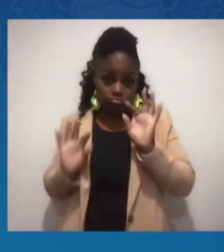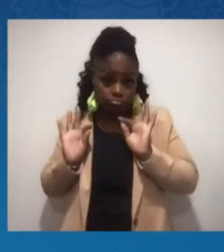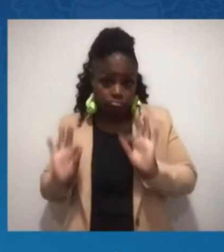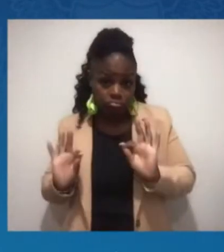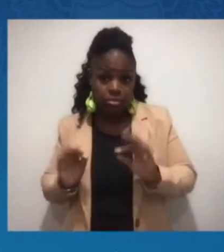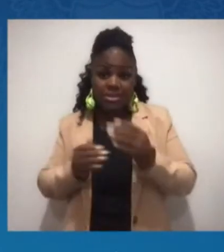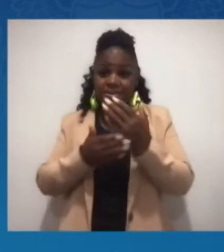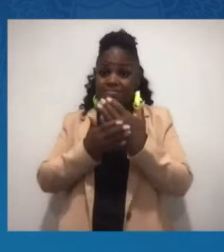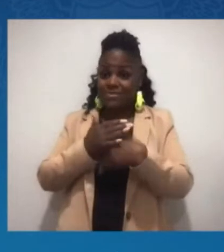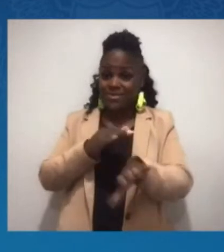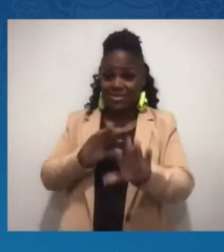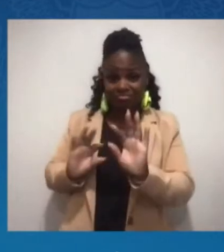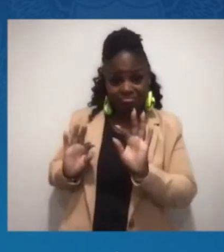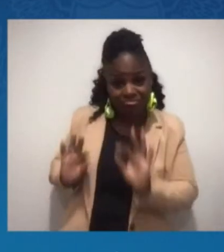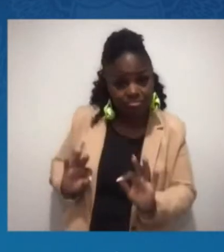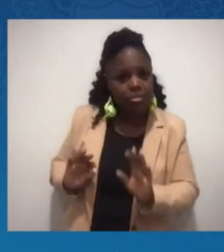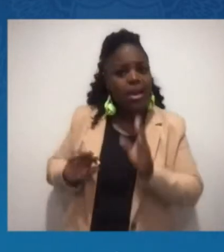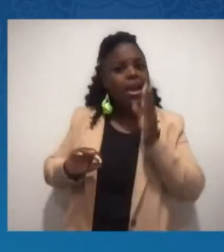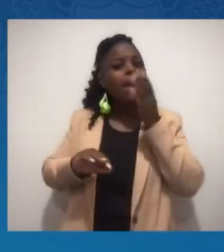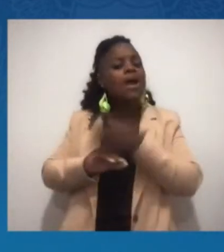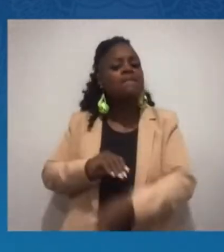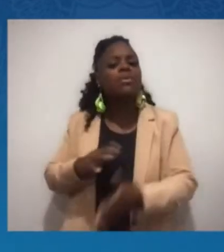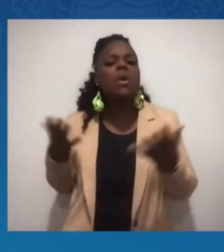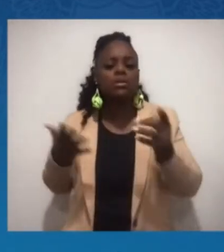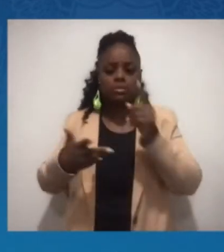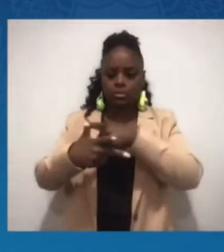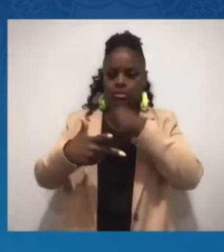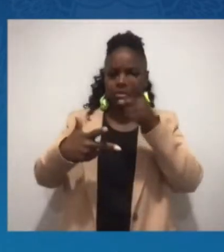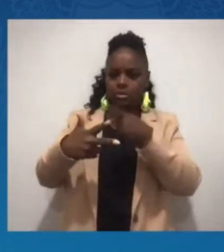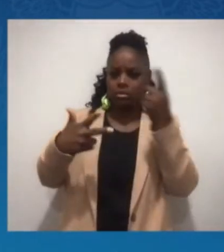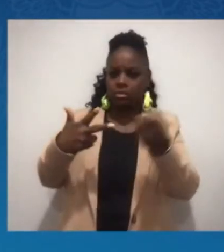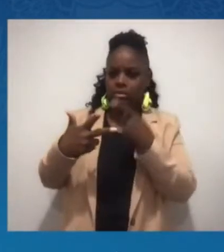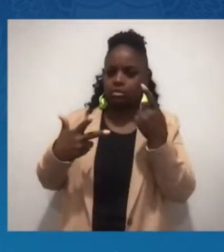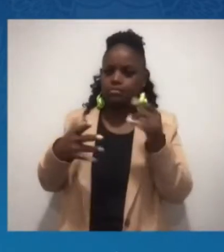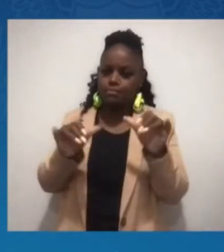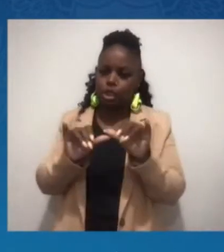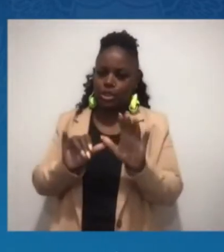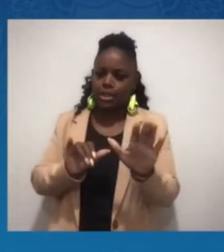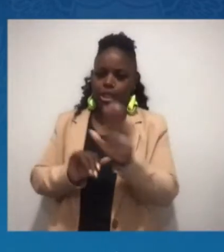you asking that question, but there is a lot more work to do, and I need your help. Okay.